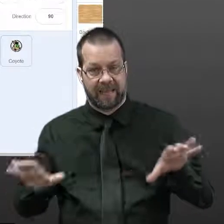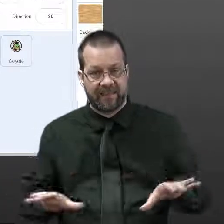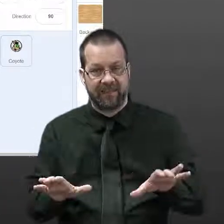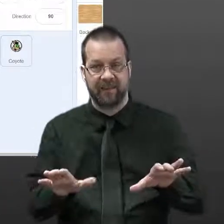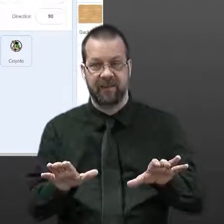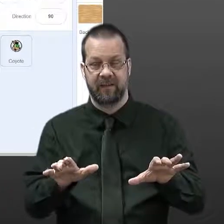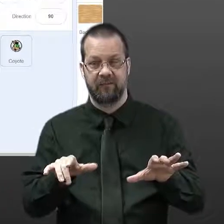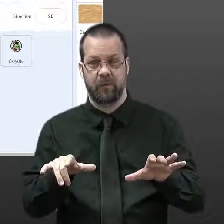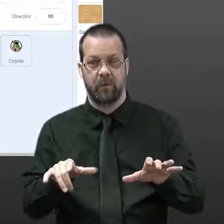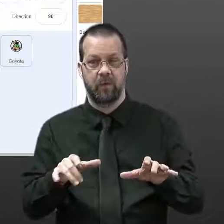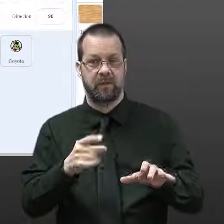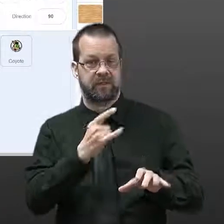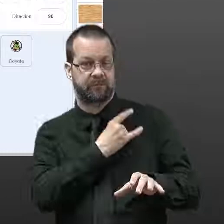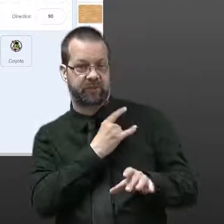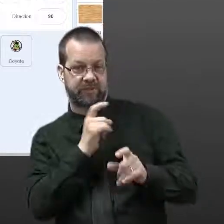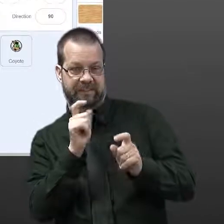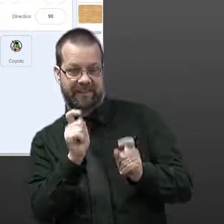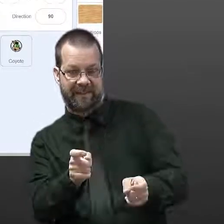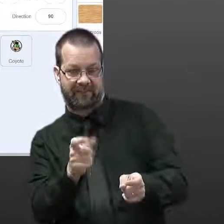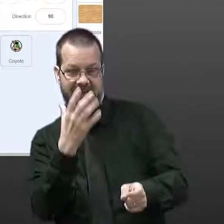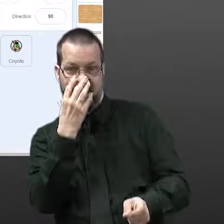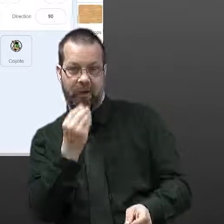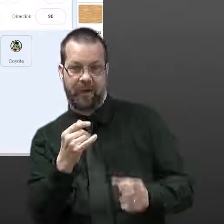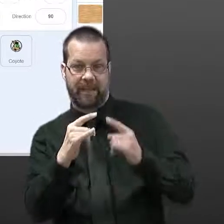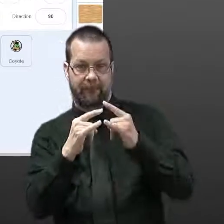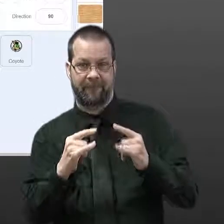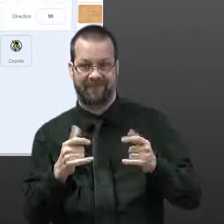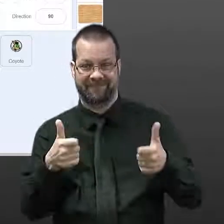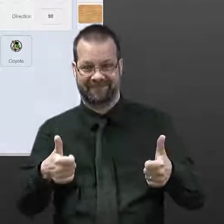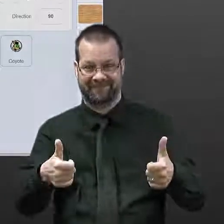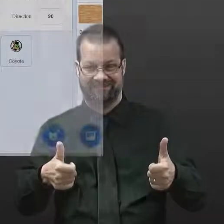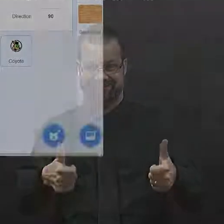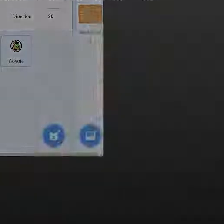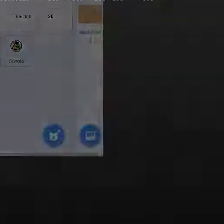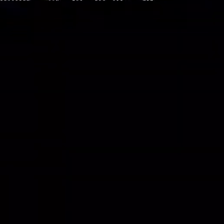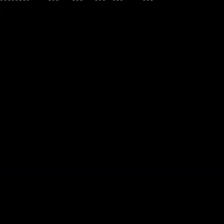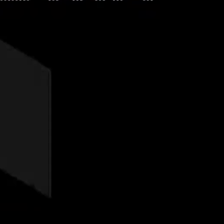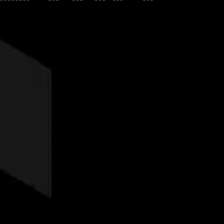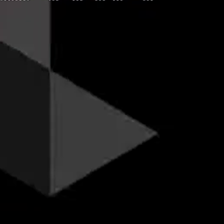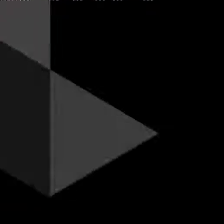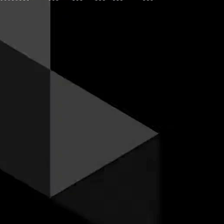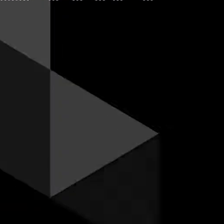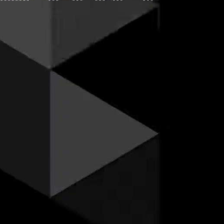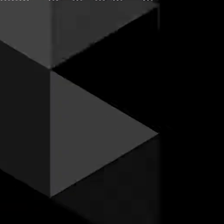launcher activity for our Spurs Give Coyote coding camp. Thanks.